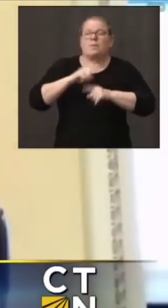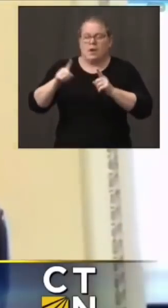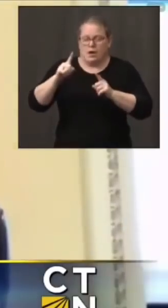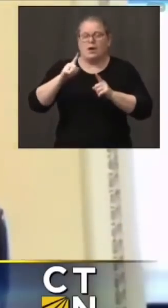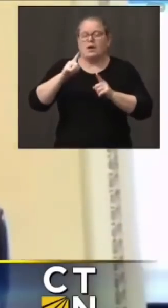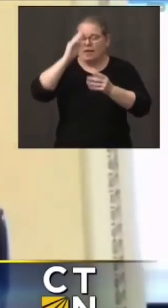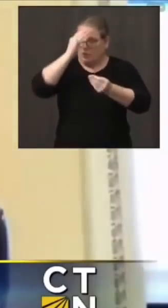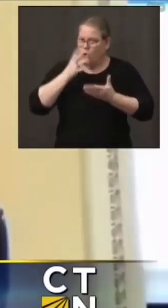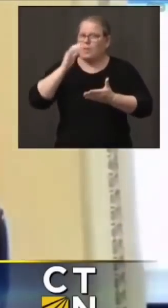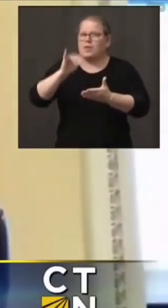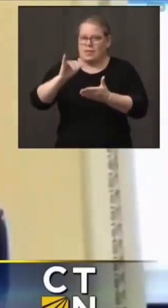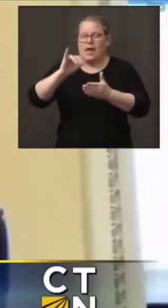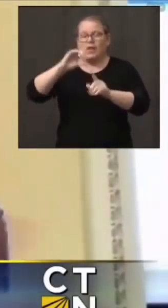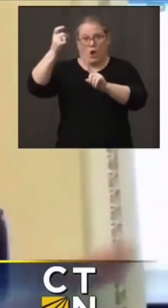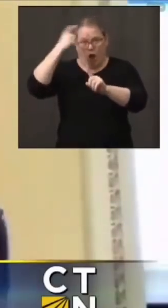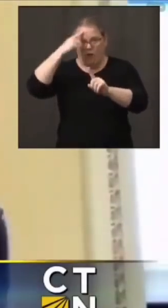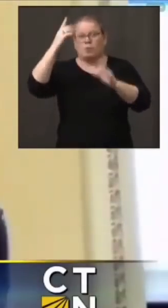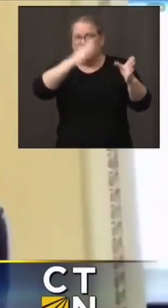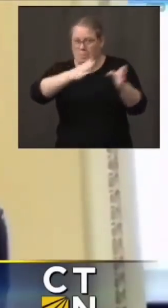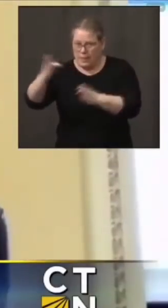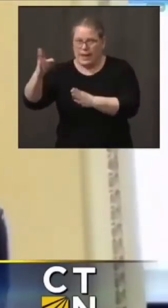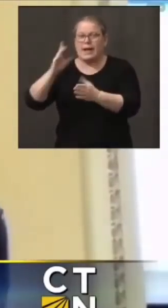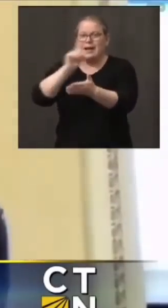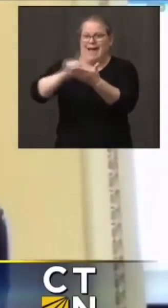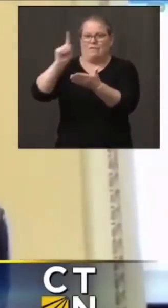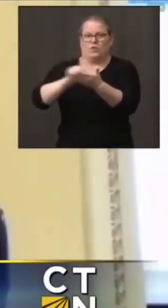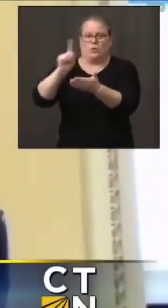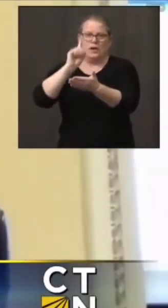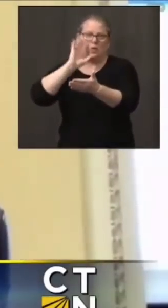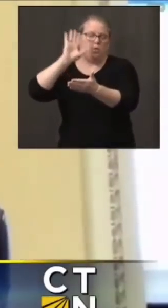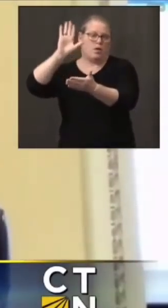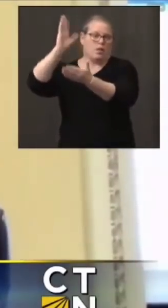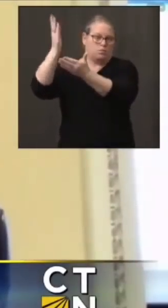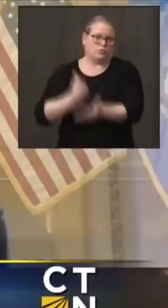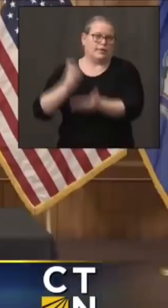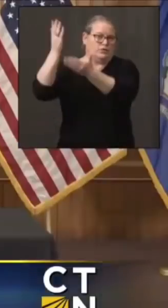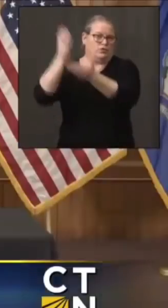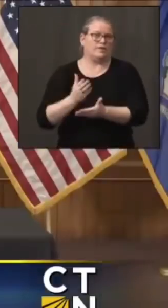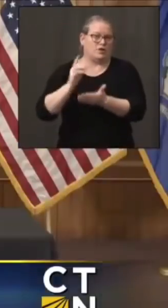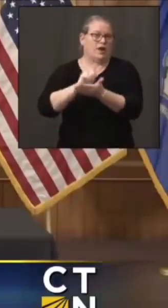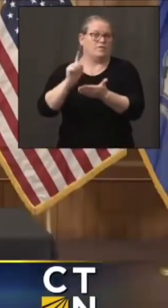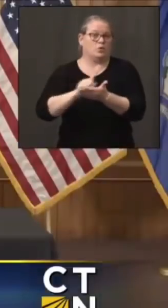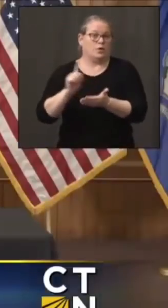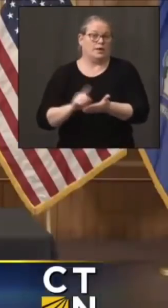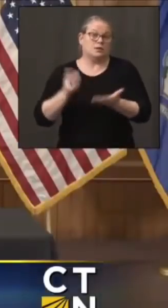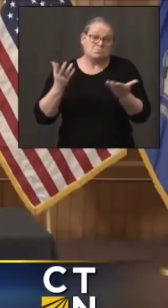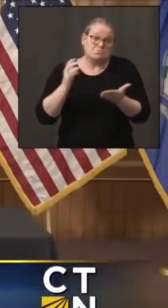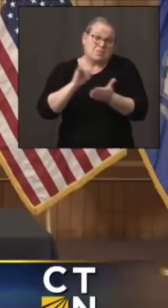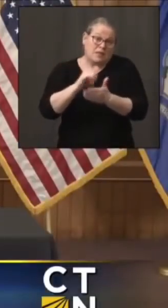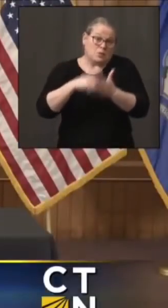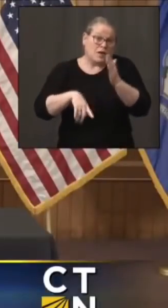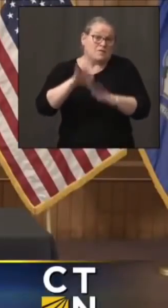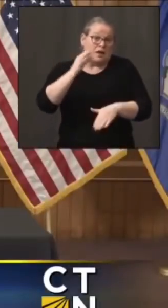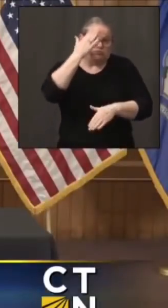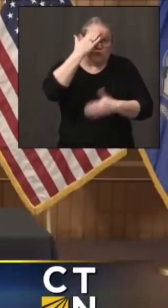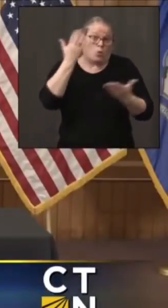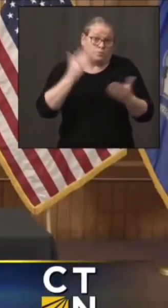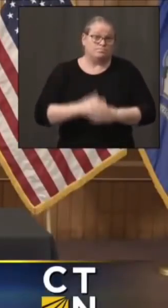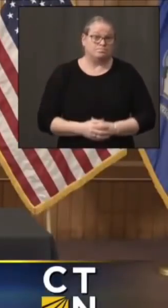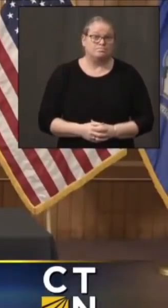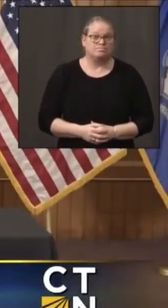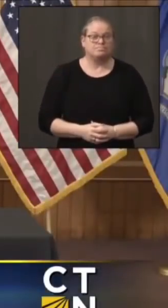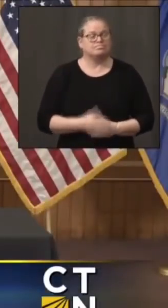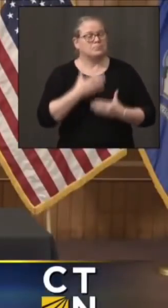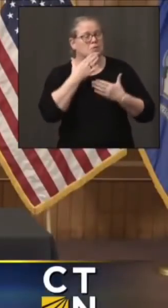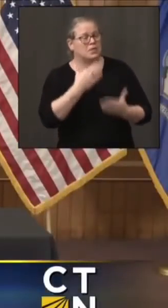weekly allocation. So that's as much as I know. Thank you. Thanks, Kristen. Channel 3